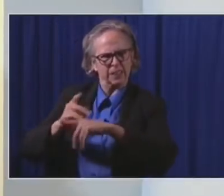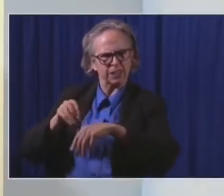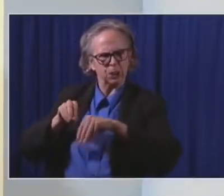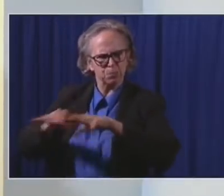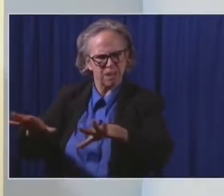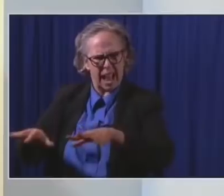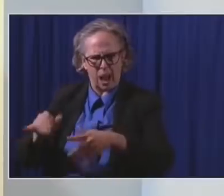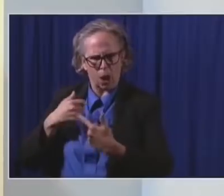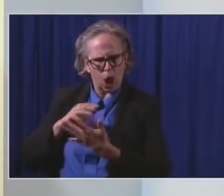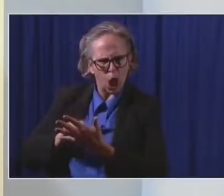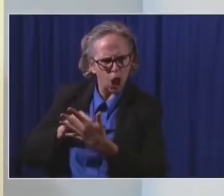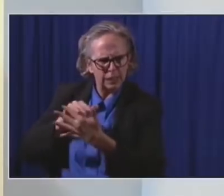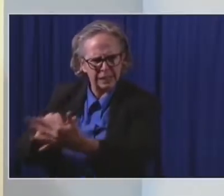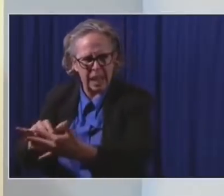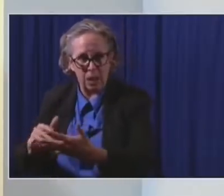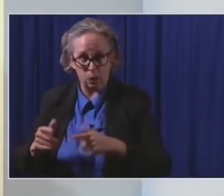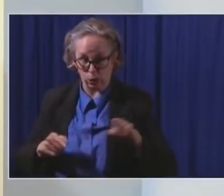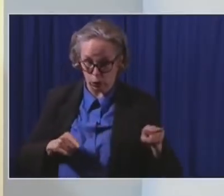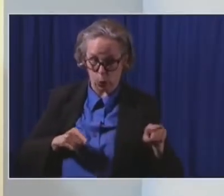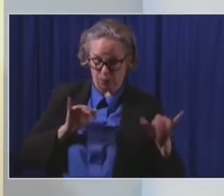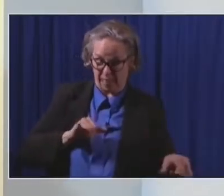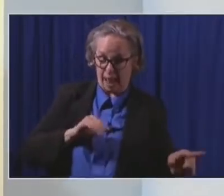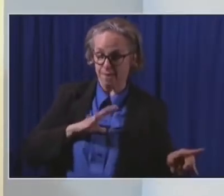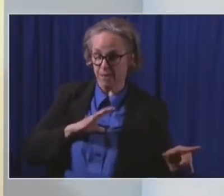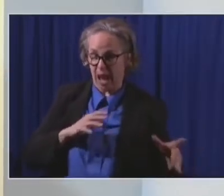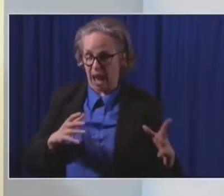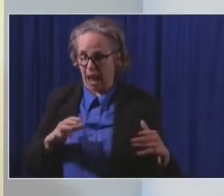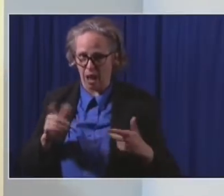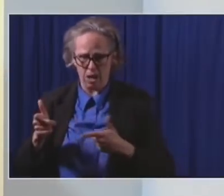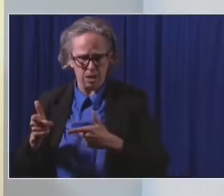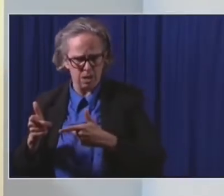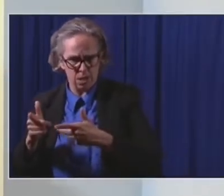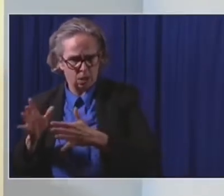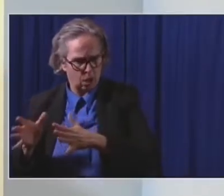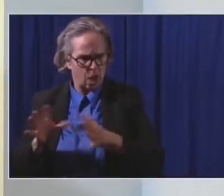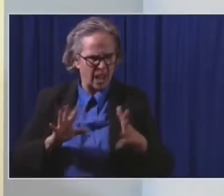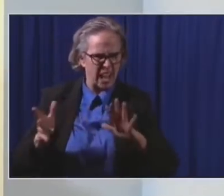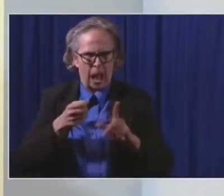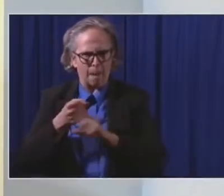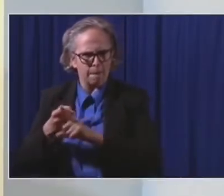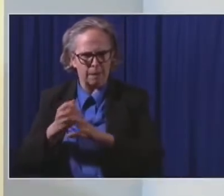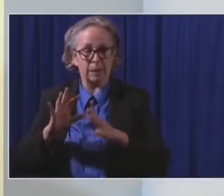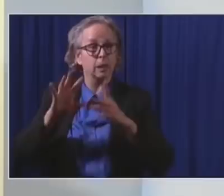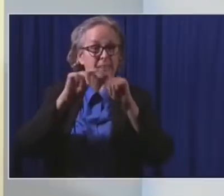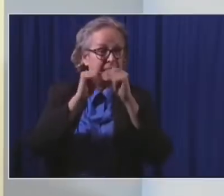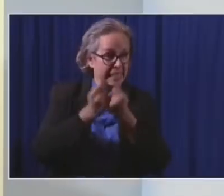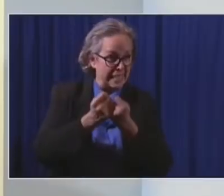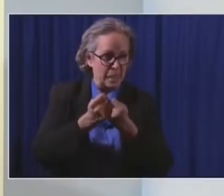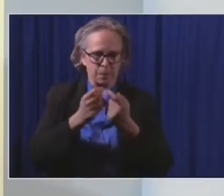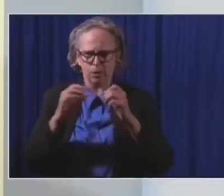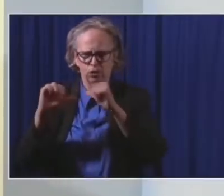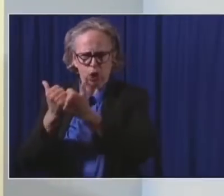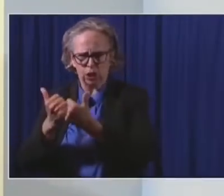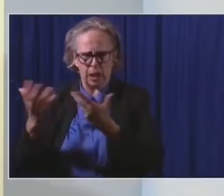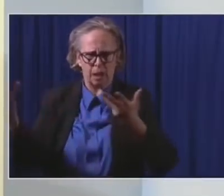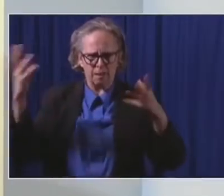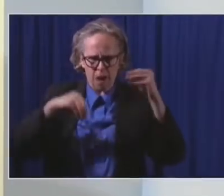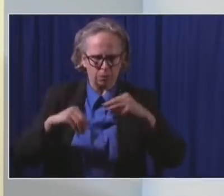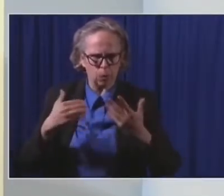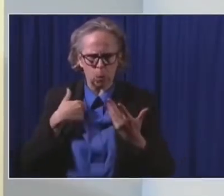evolve with the numbers and evolve with the virus, how it's spreading, and what we can learn on